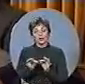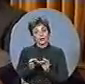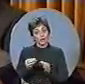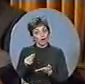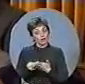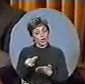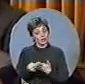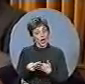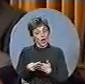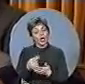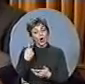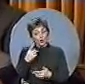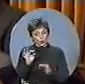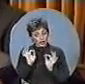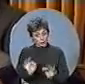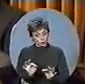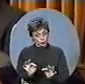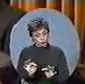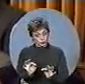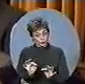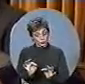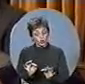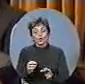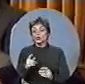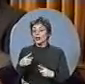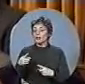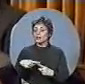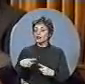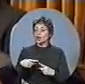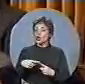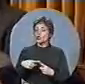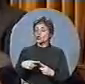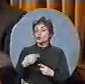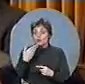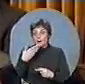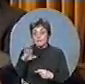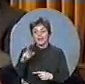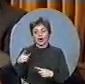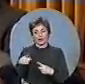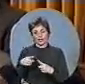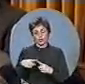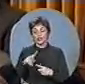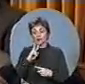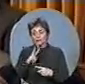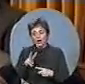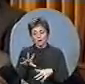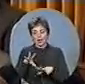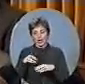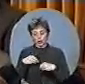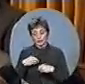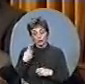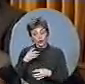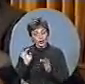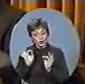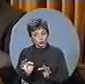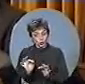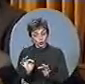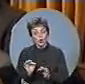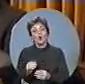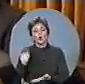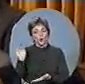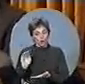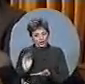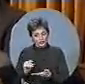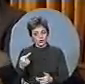they will have to pay to ensure that better technologies are adopted and